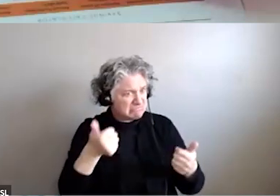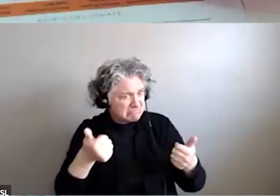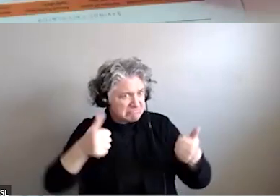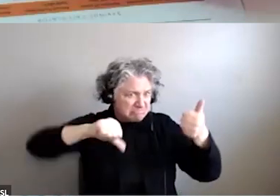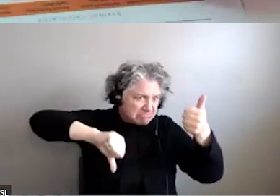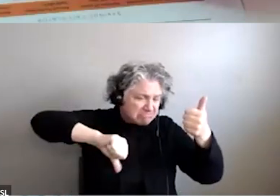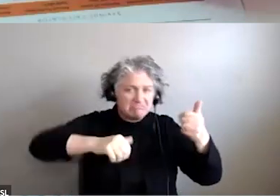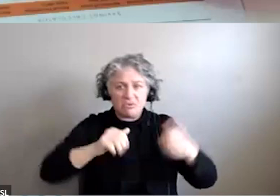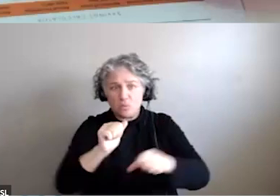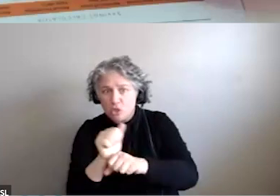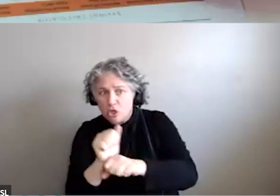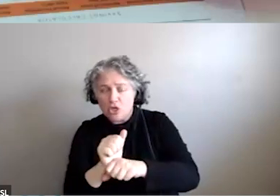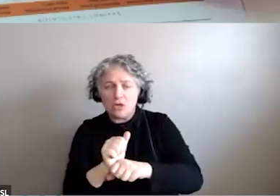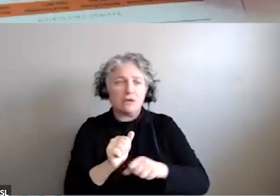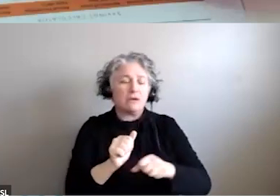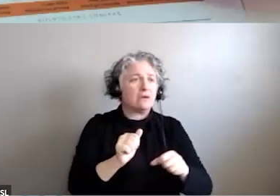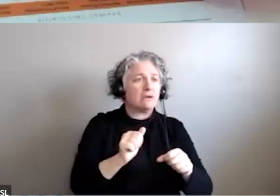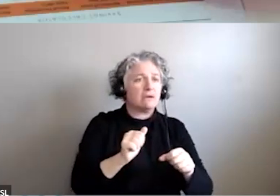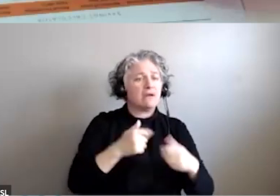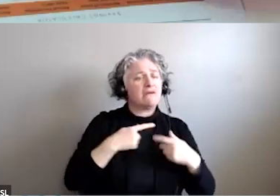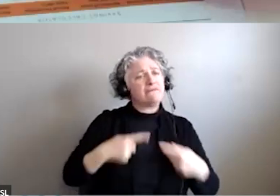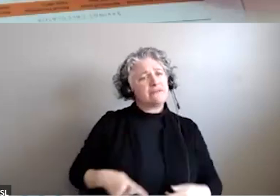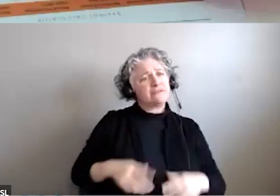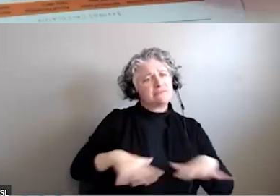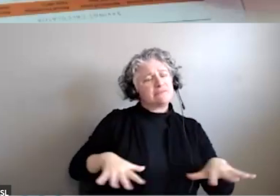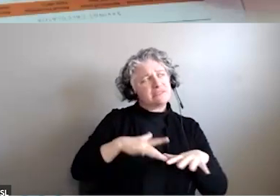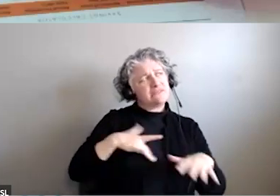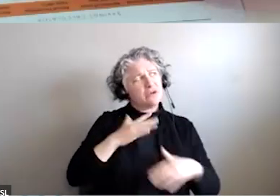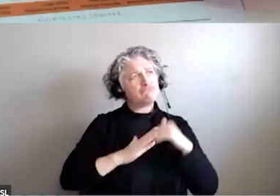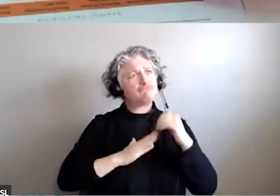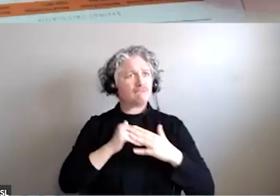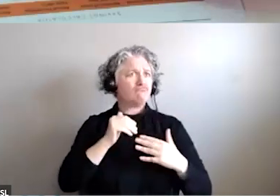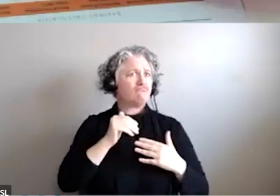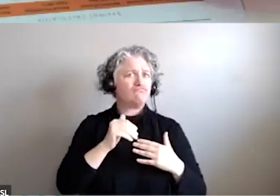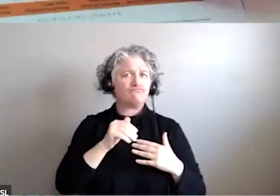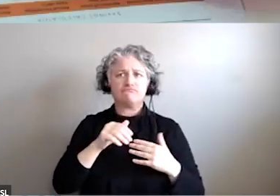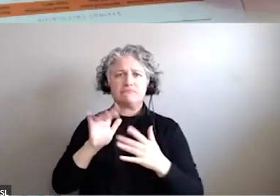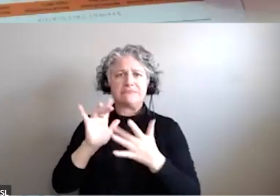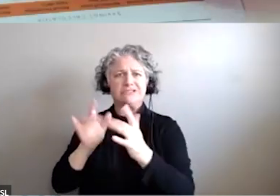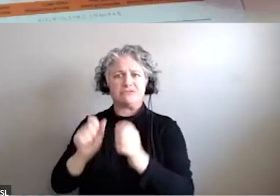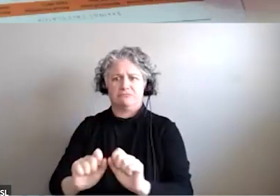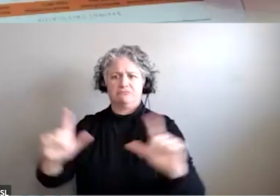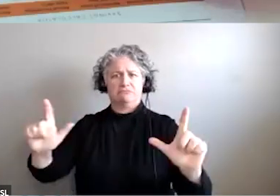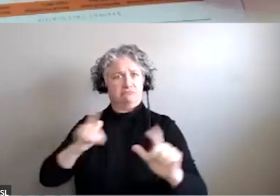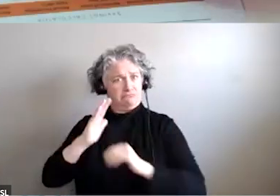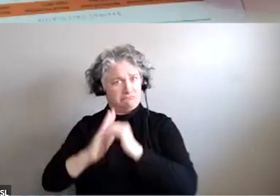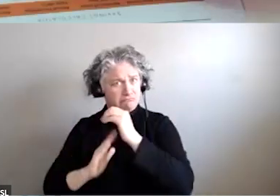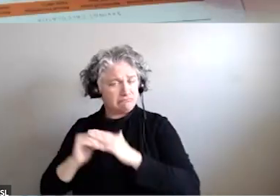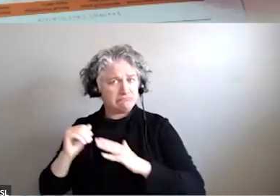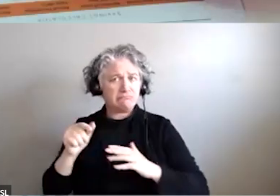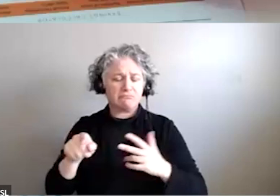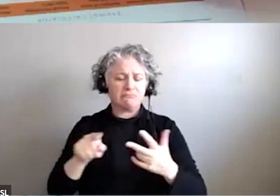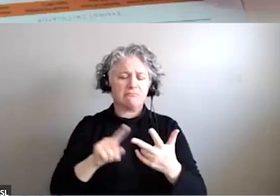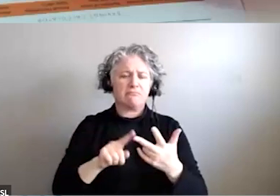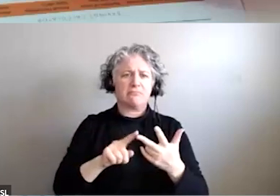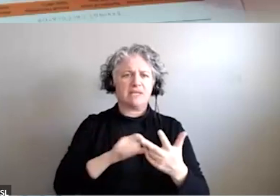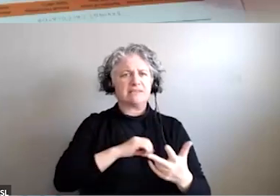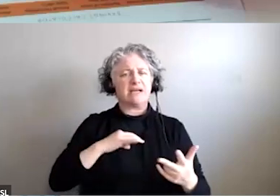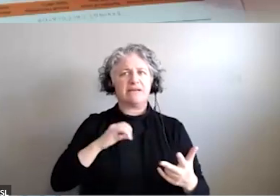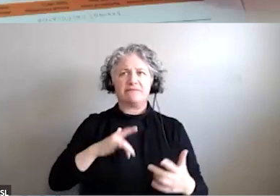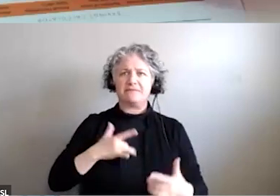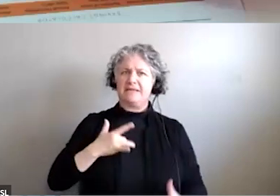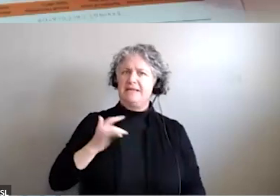at work, both around physical spaces, digital spaces, what it's like to be an